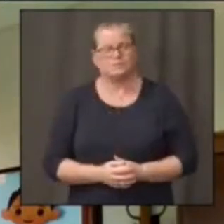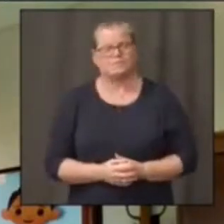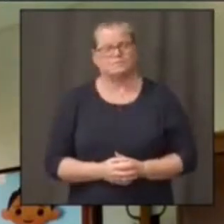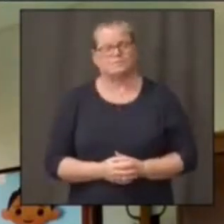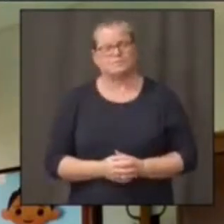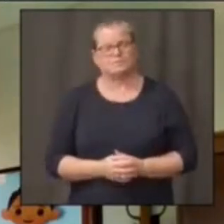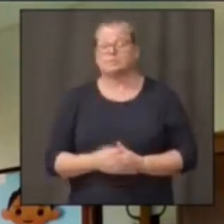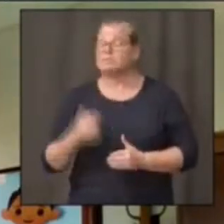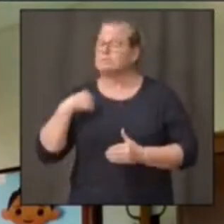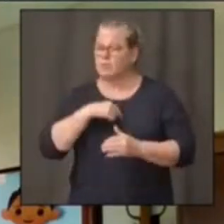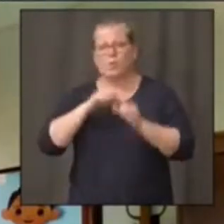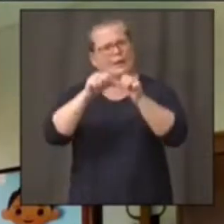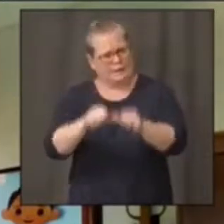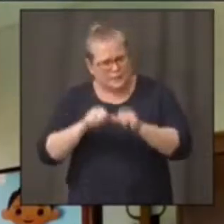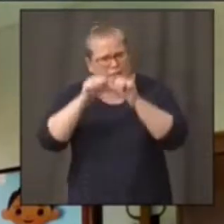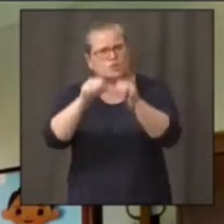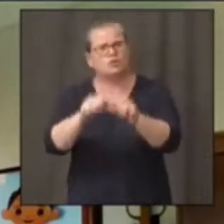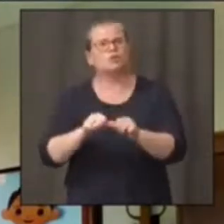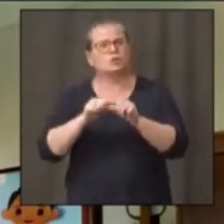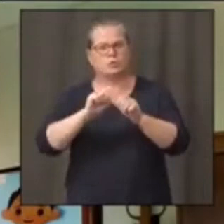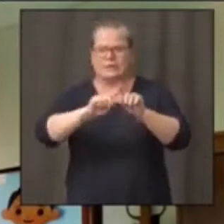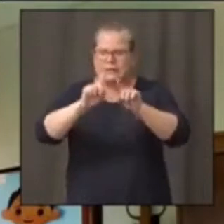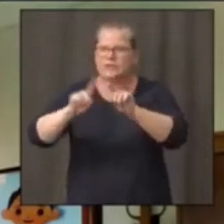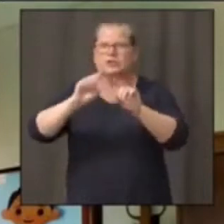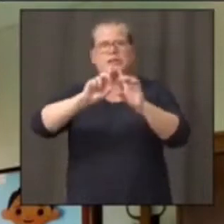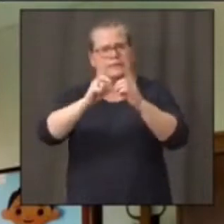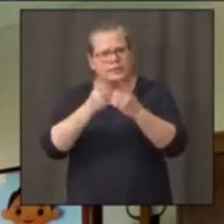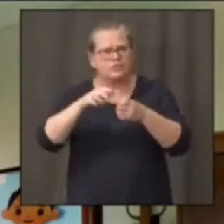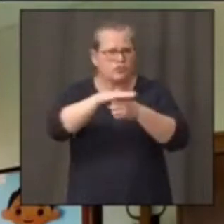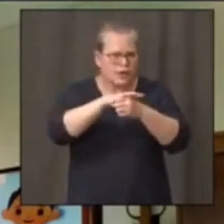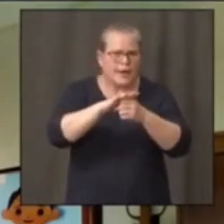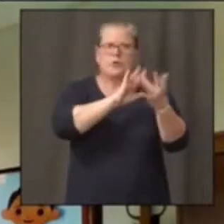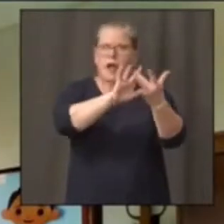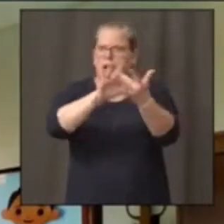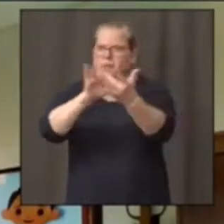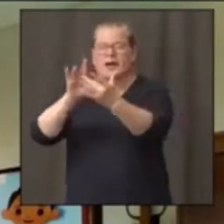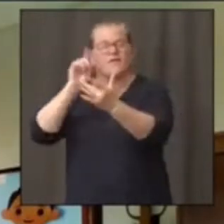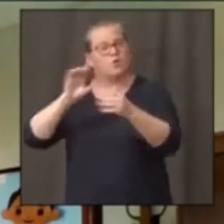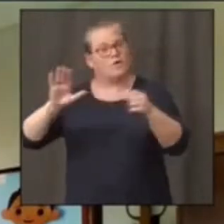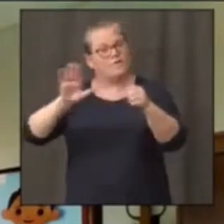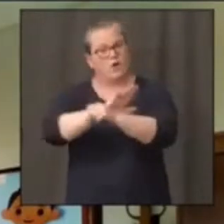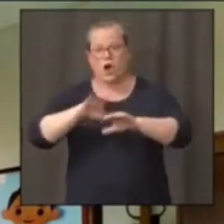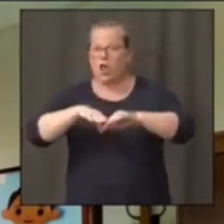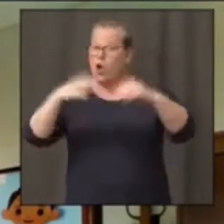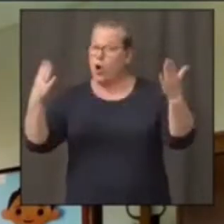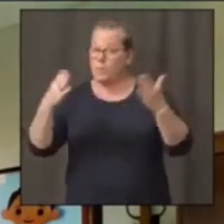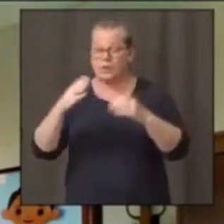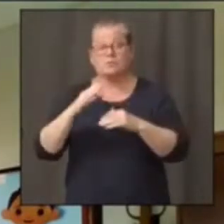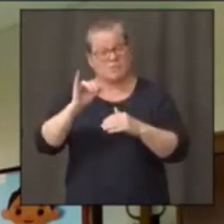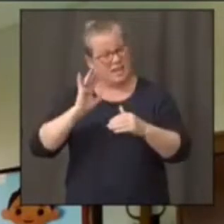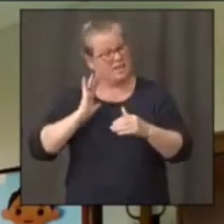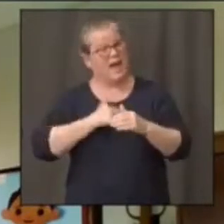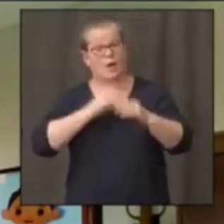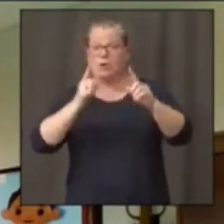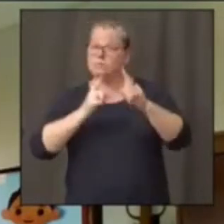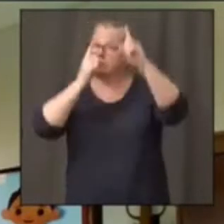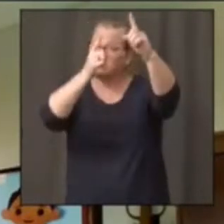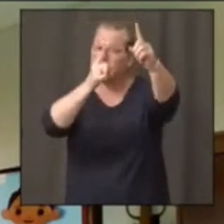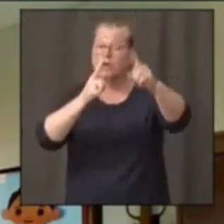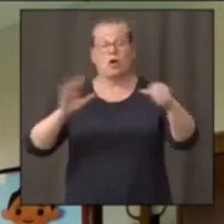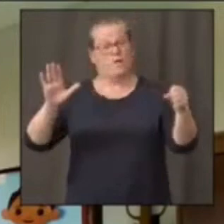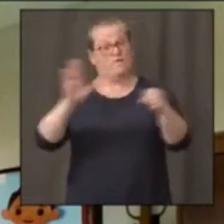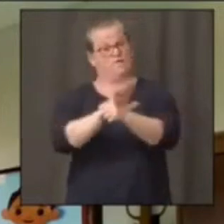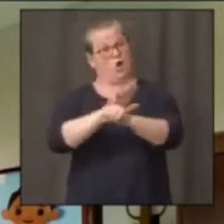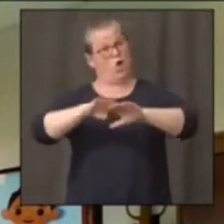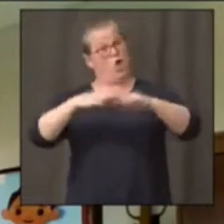districts to plan for full reopening, knowing that the full reopening plan that allows for students to come in 5 days a